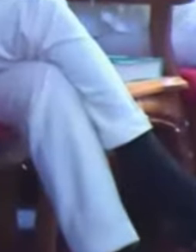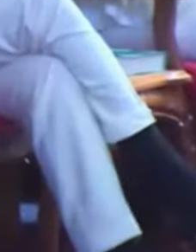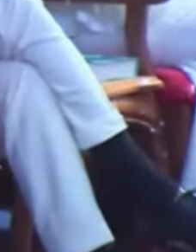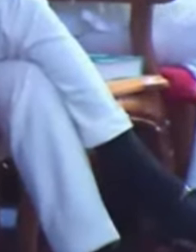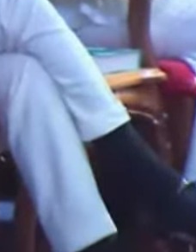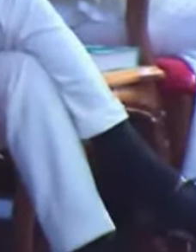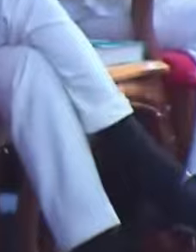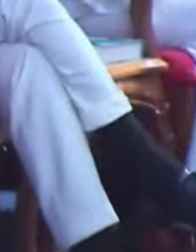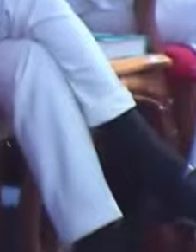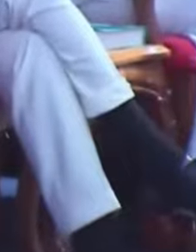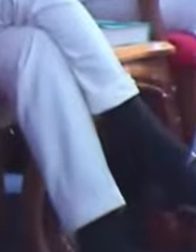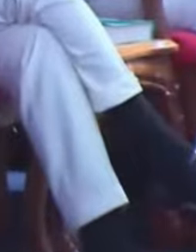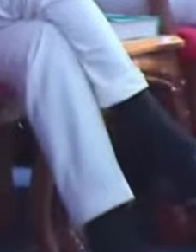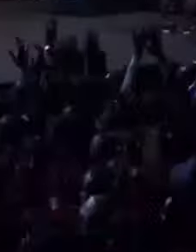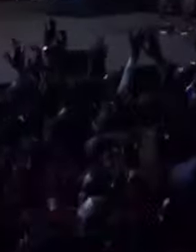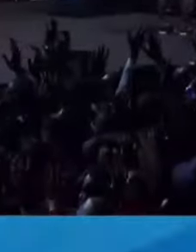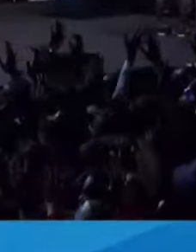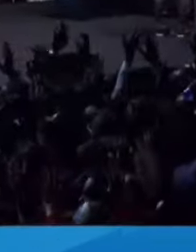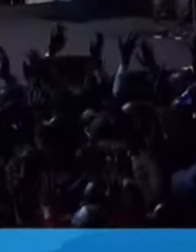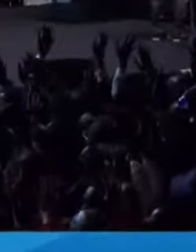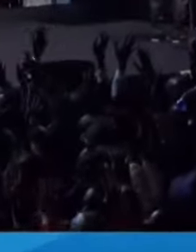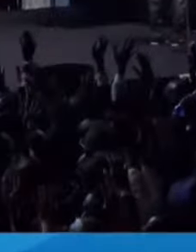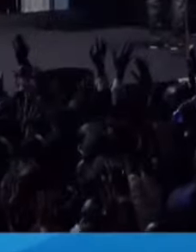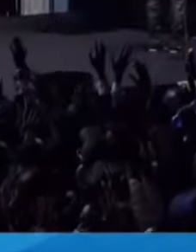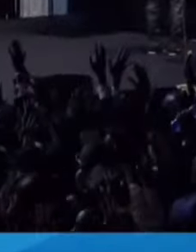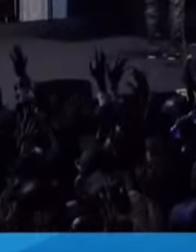Earth the most prosperous